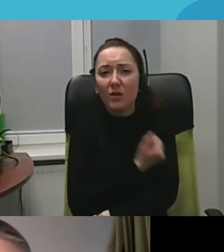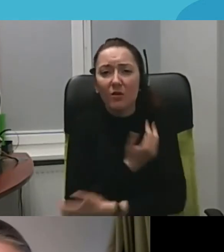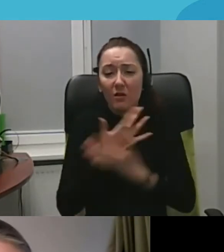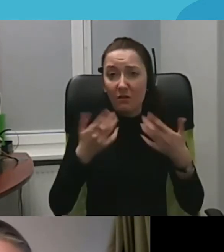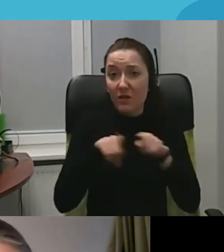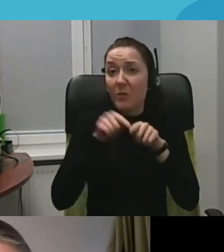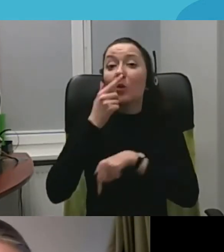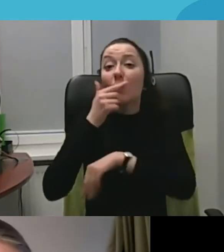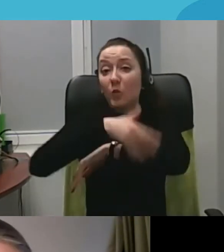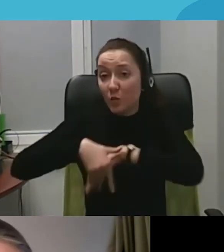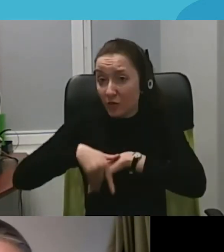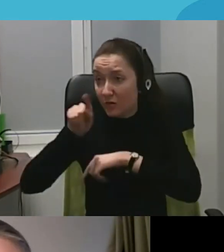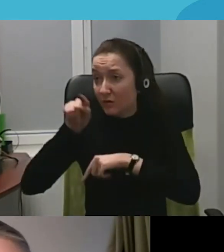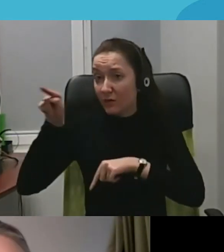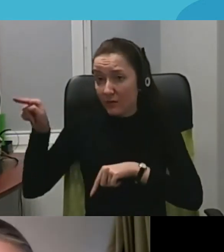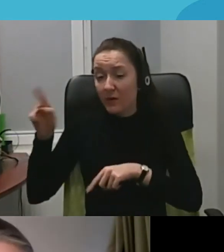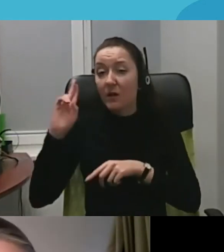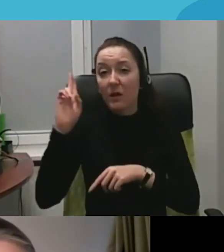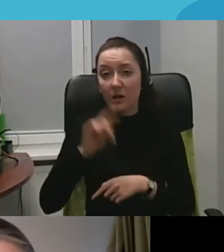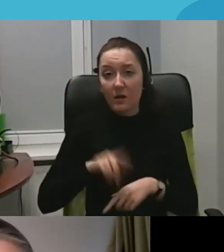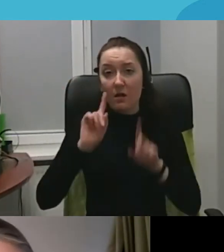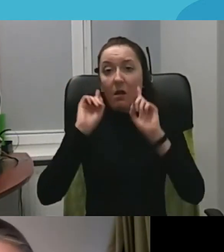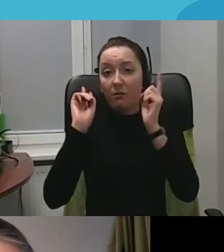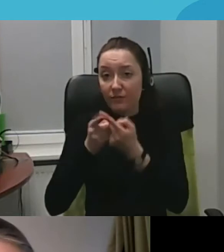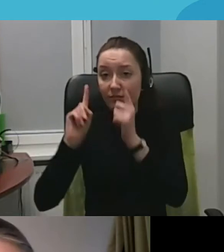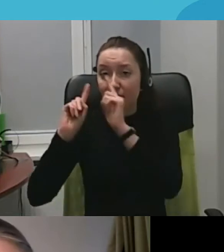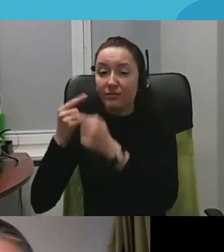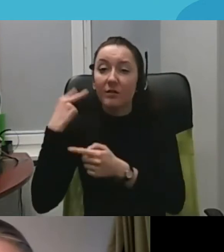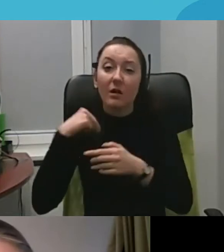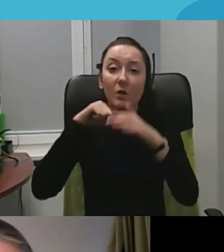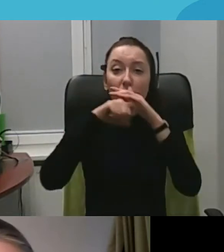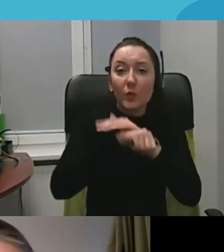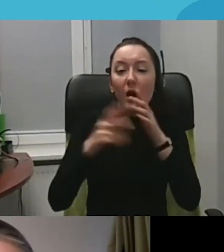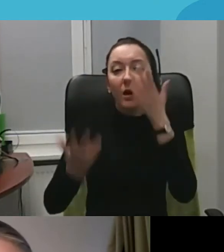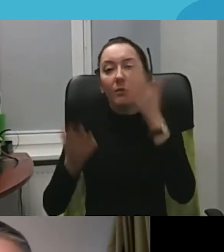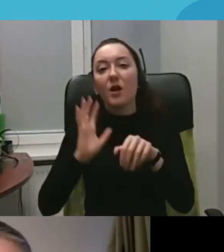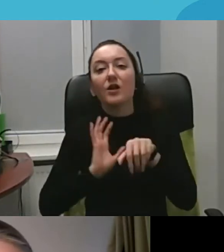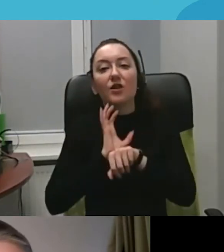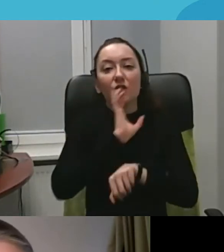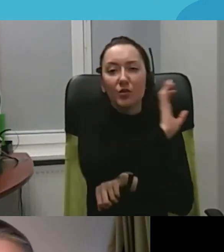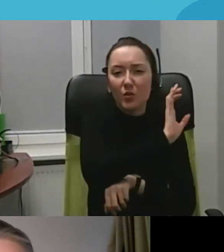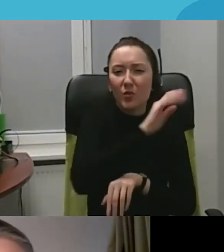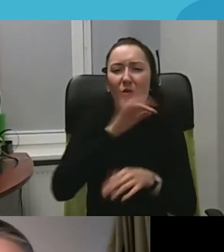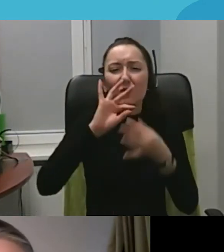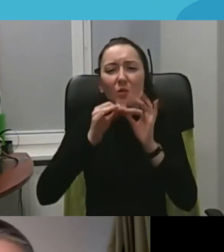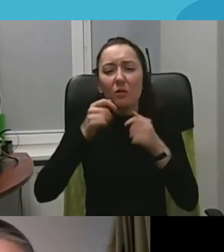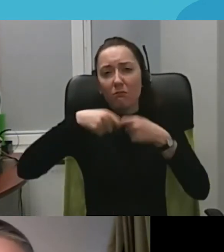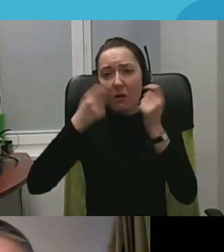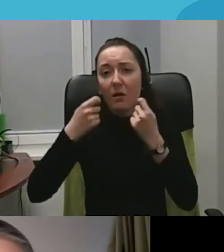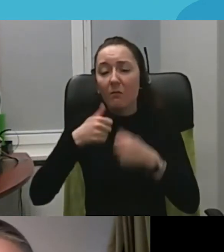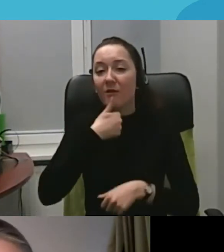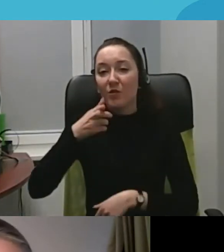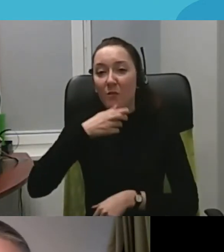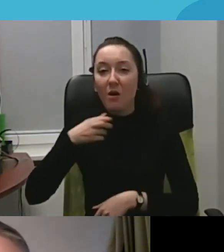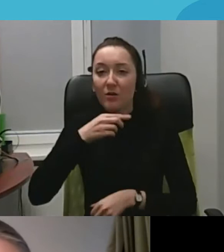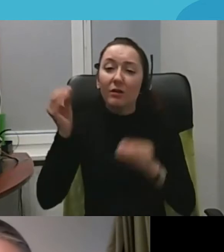expeditious expulsion procedures, again for minor offenses. People who had been living in Belarus for decades, have children there,